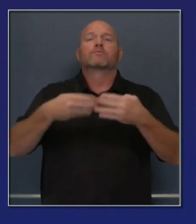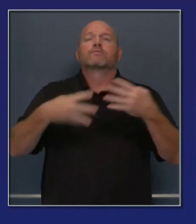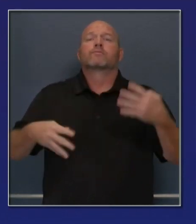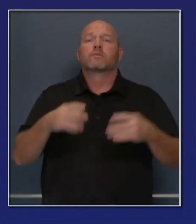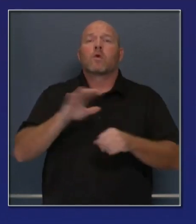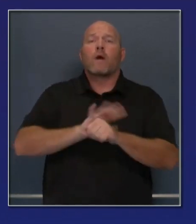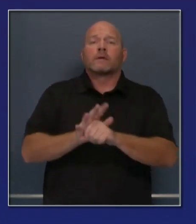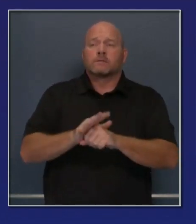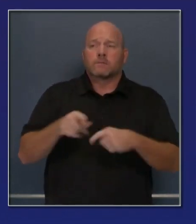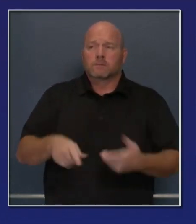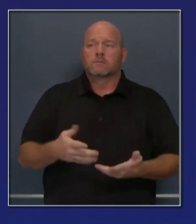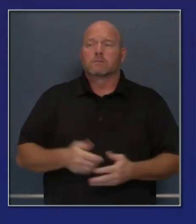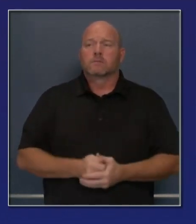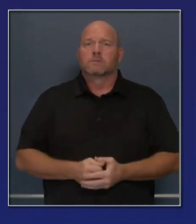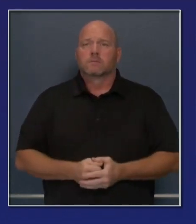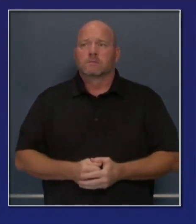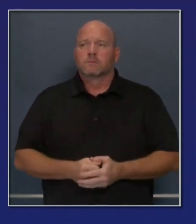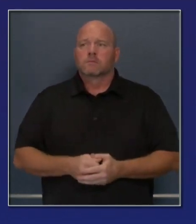we announced today,